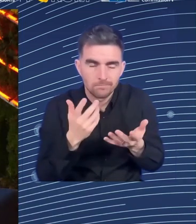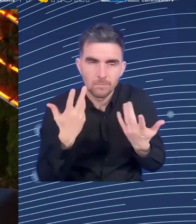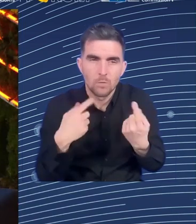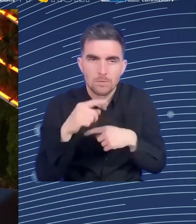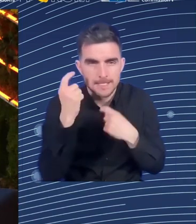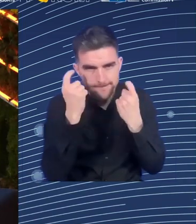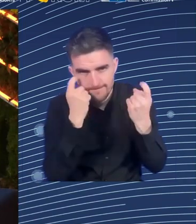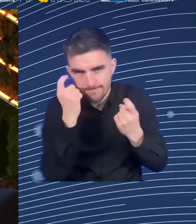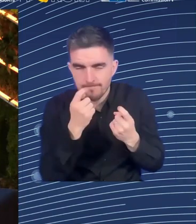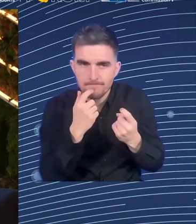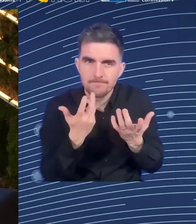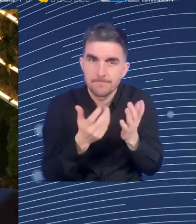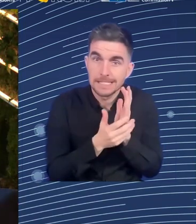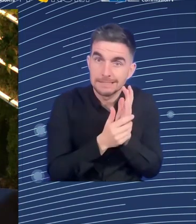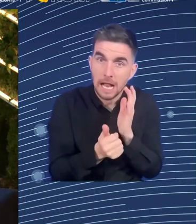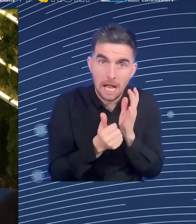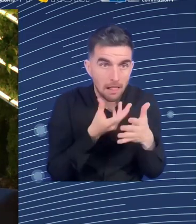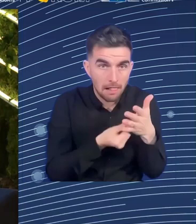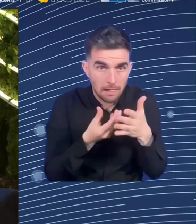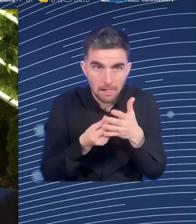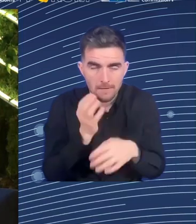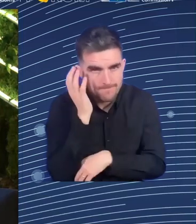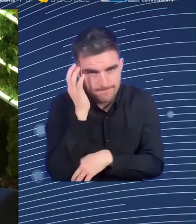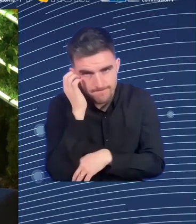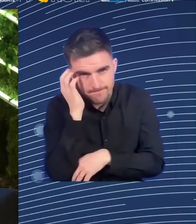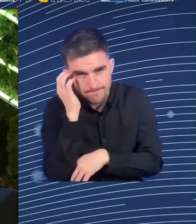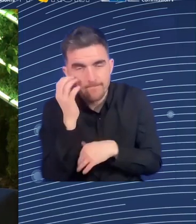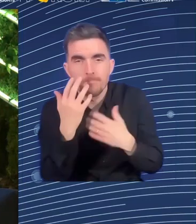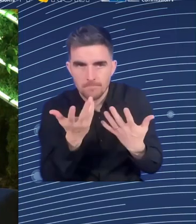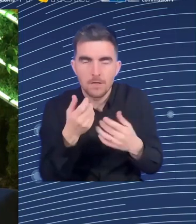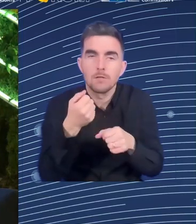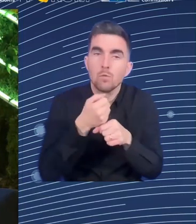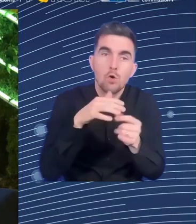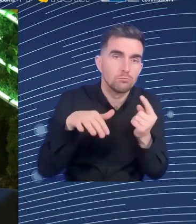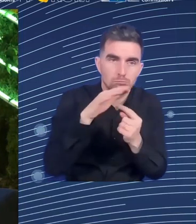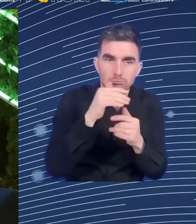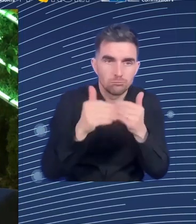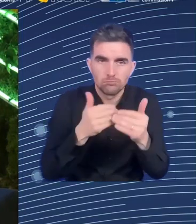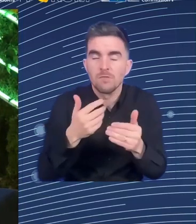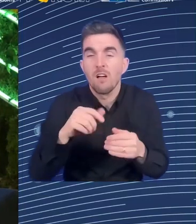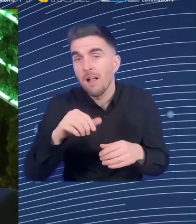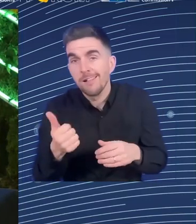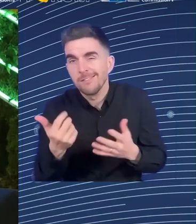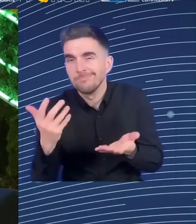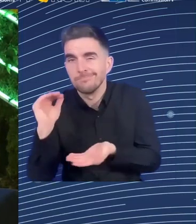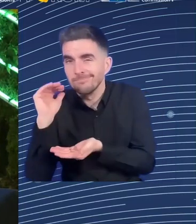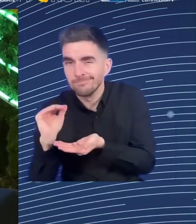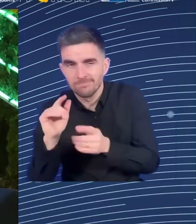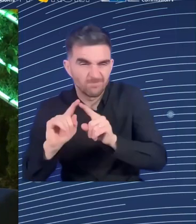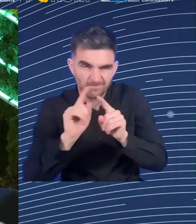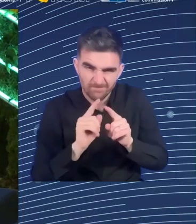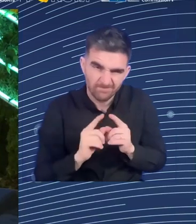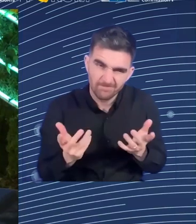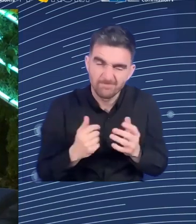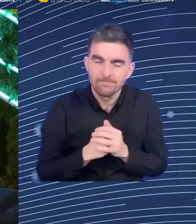much. Barbara, the report this year, the analysis in the report was conducted